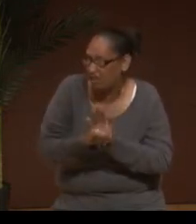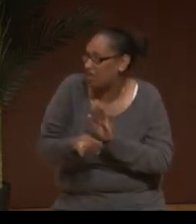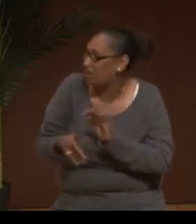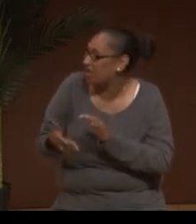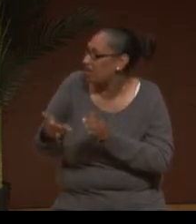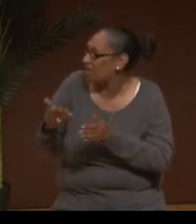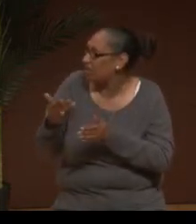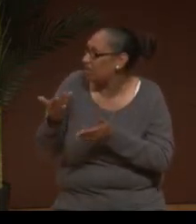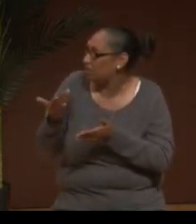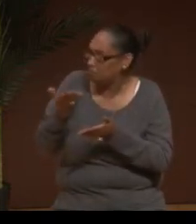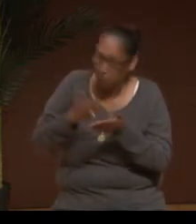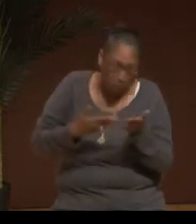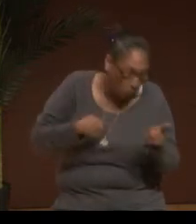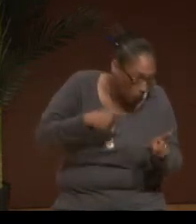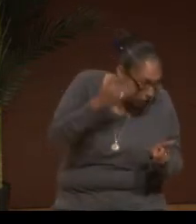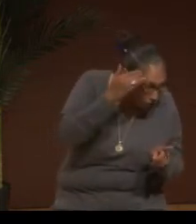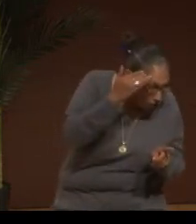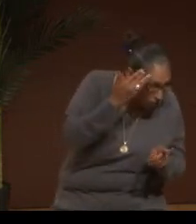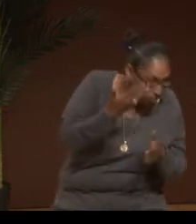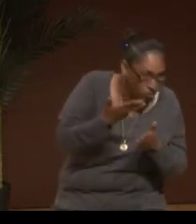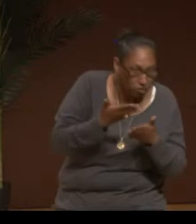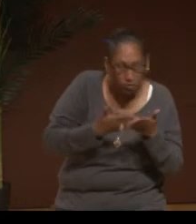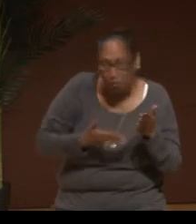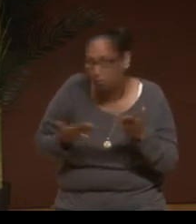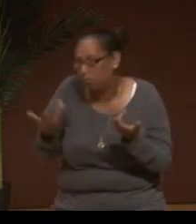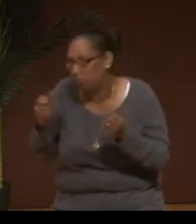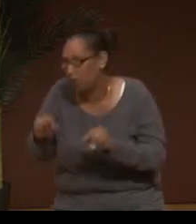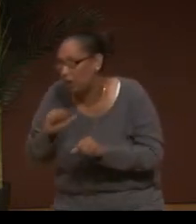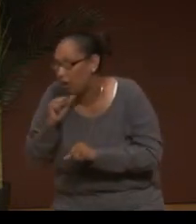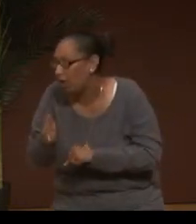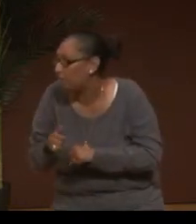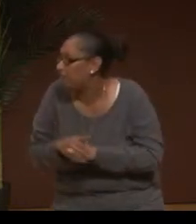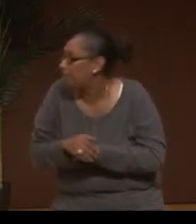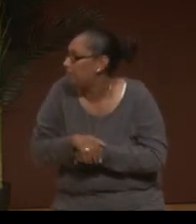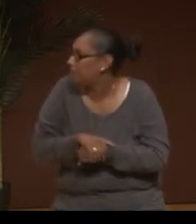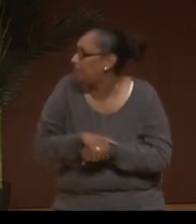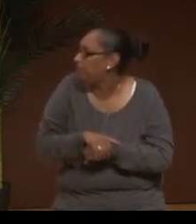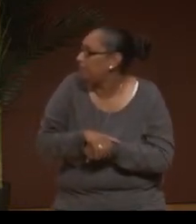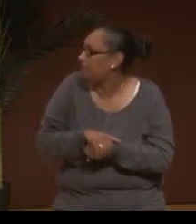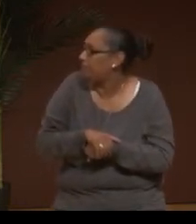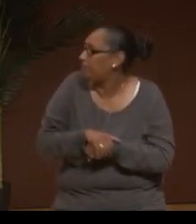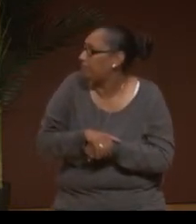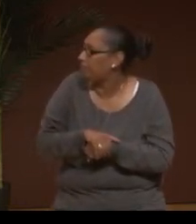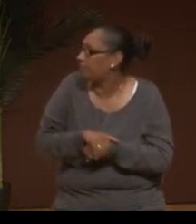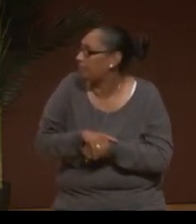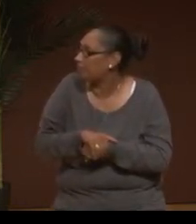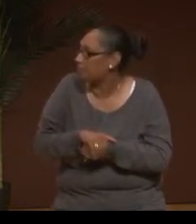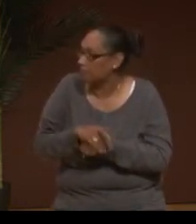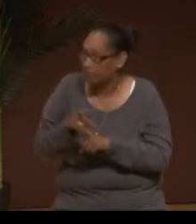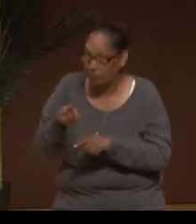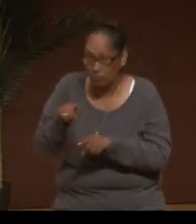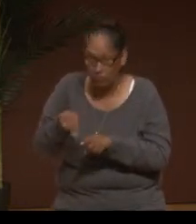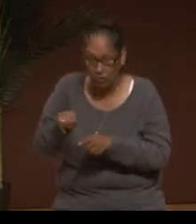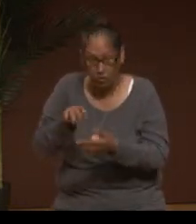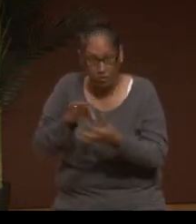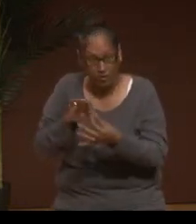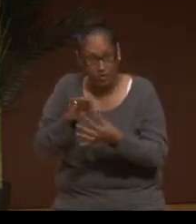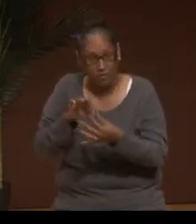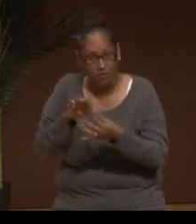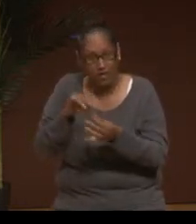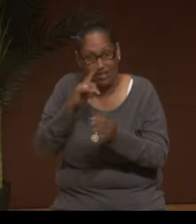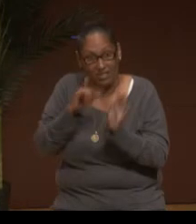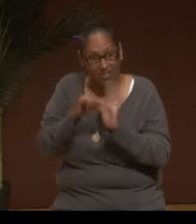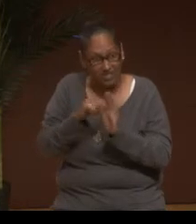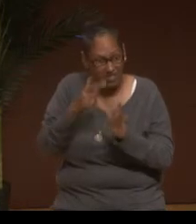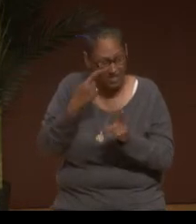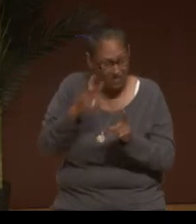those terms we may know today, many of those we do not. But while those contemporary identities have emerged in this recent